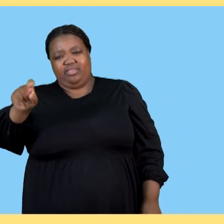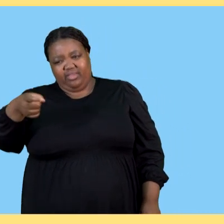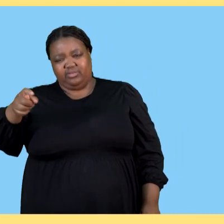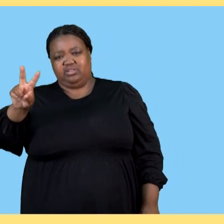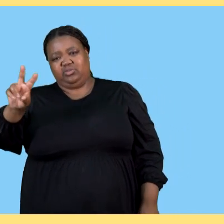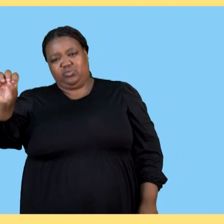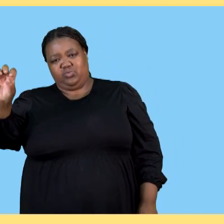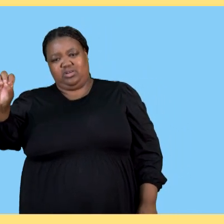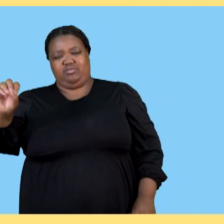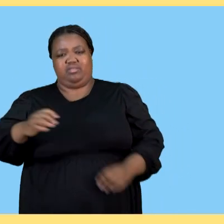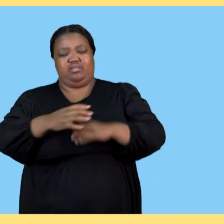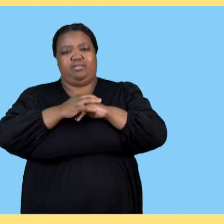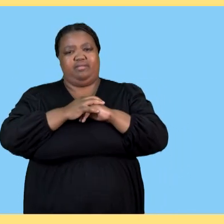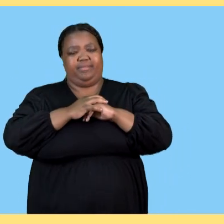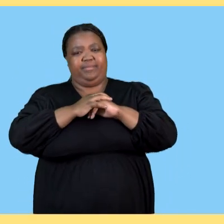bracket